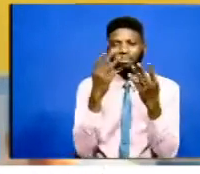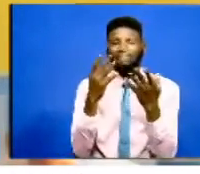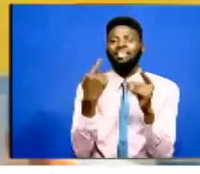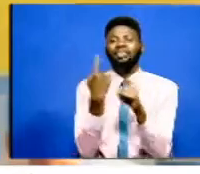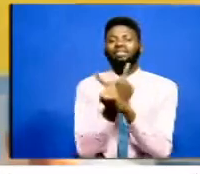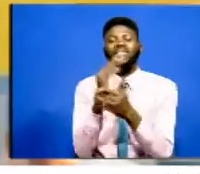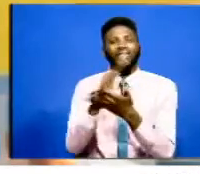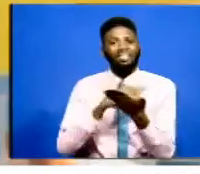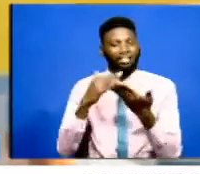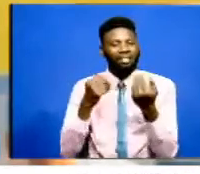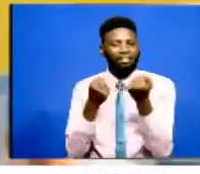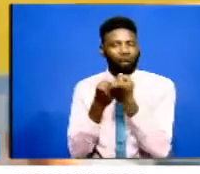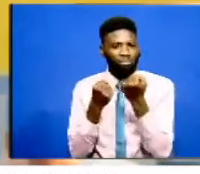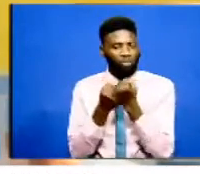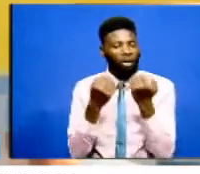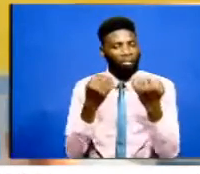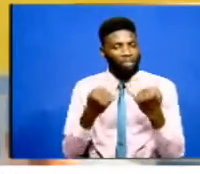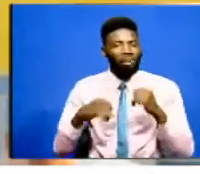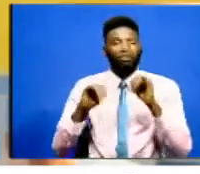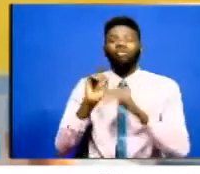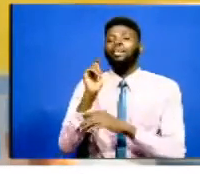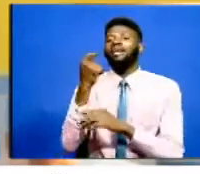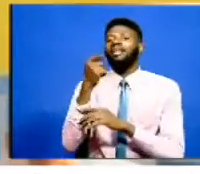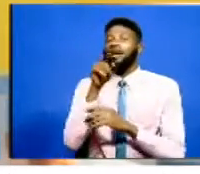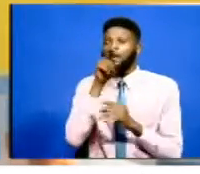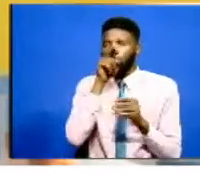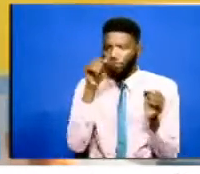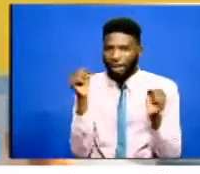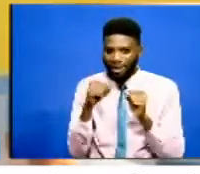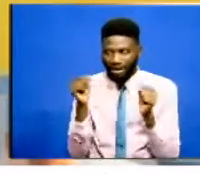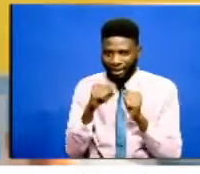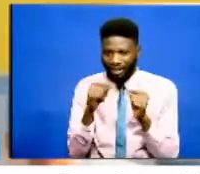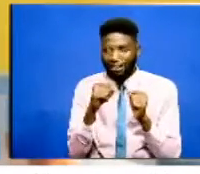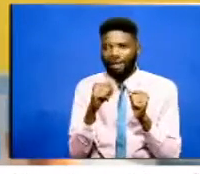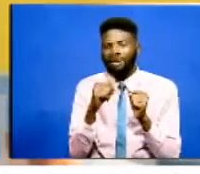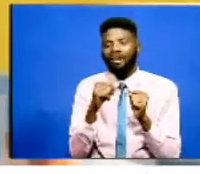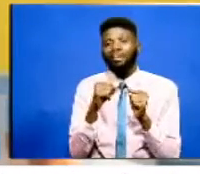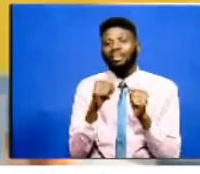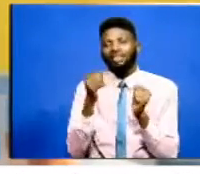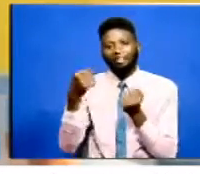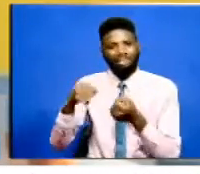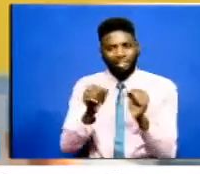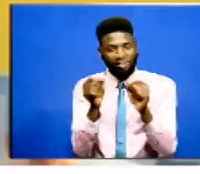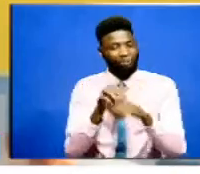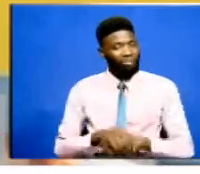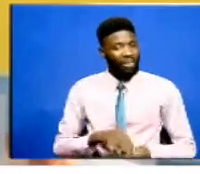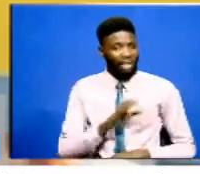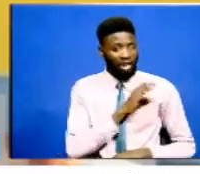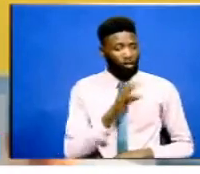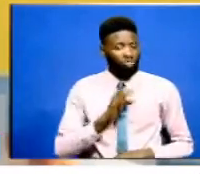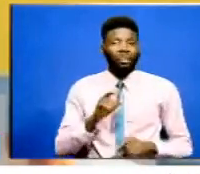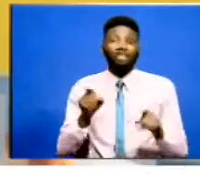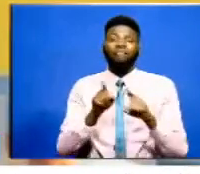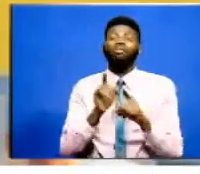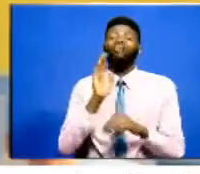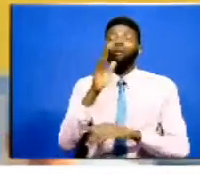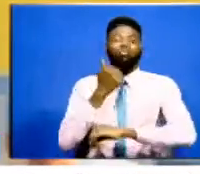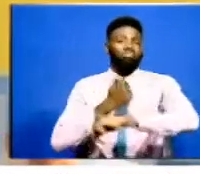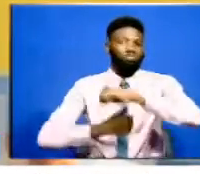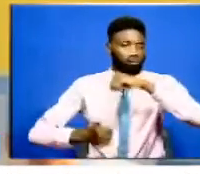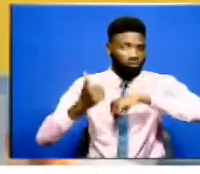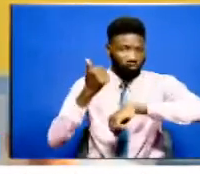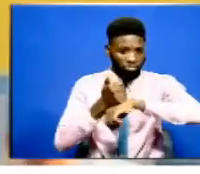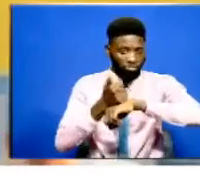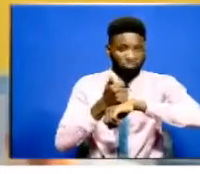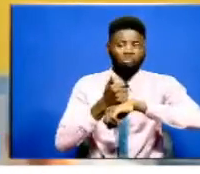of Kenya's malaria strategy. This council will establish and manage a fund and can